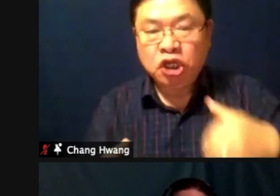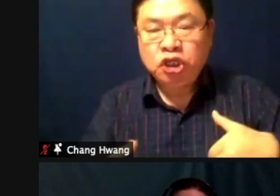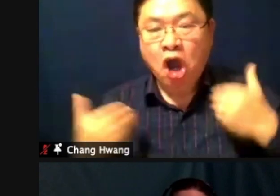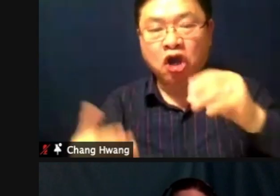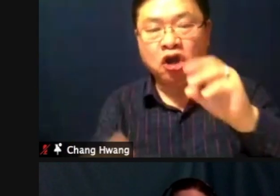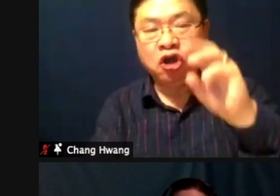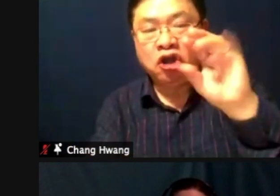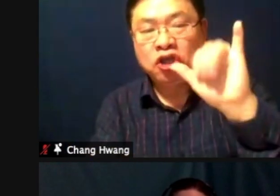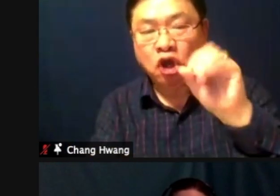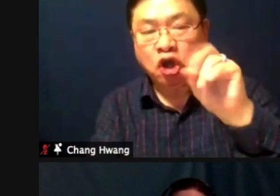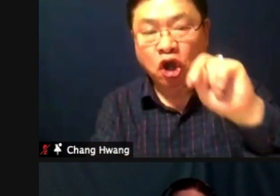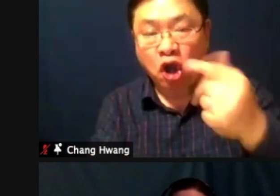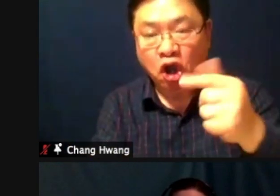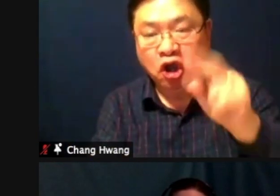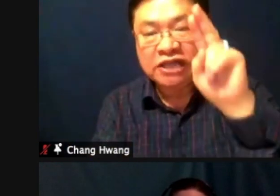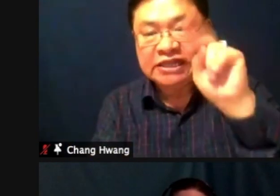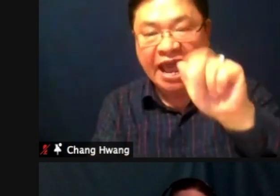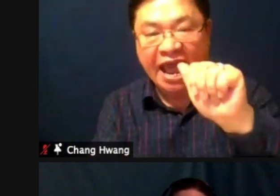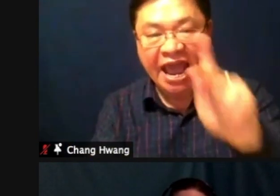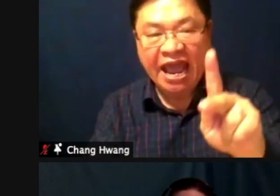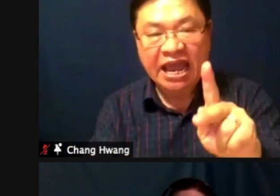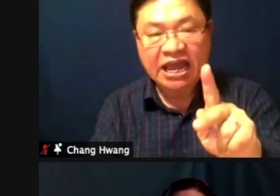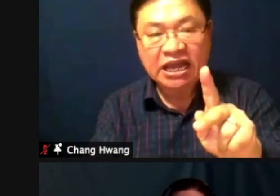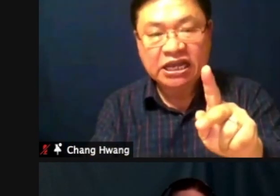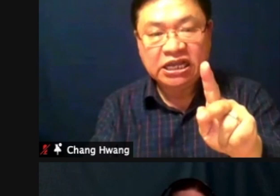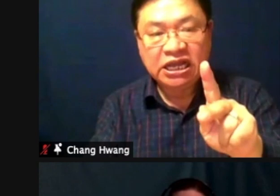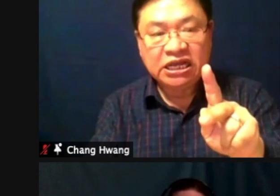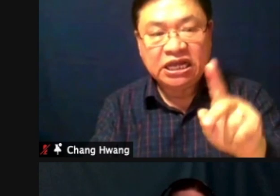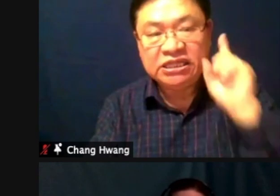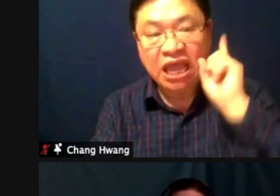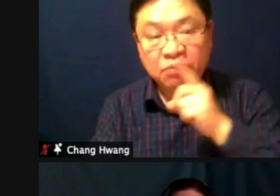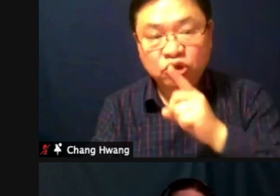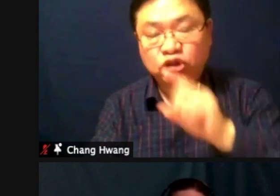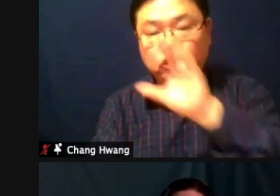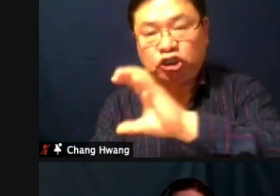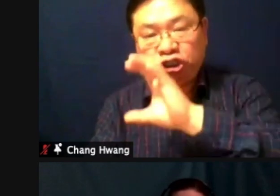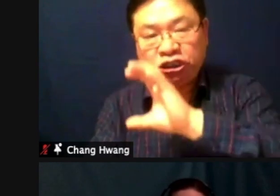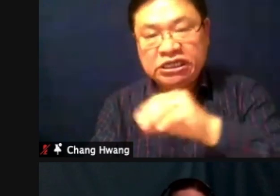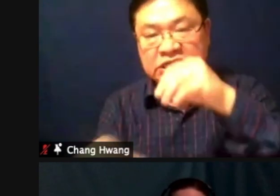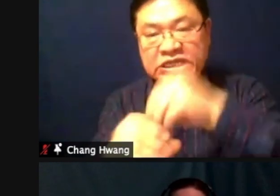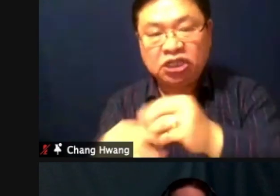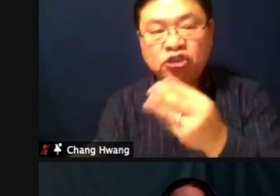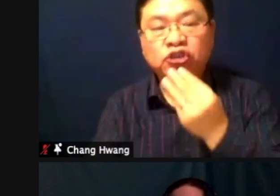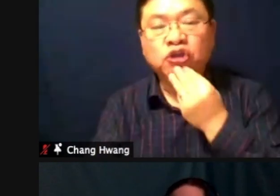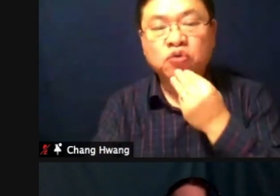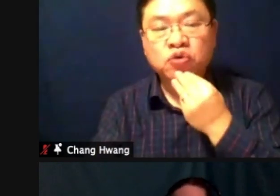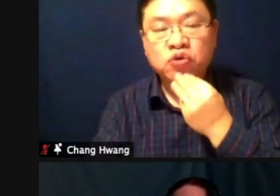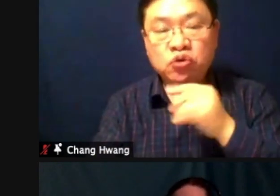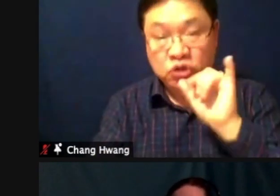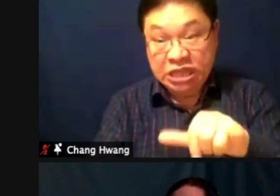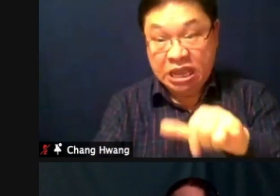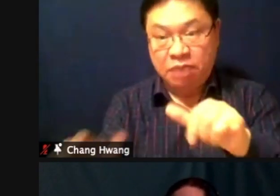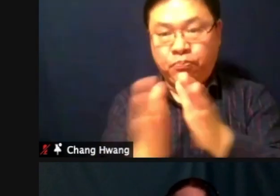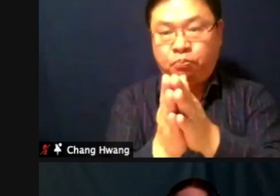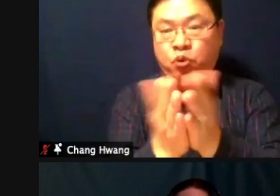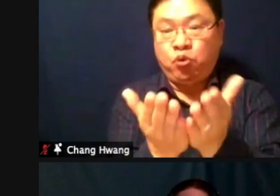Now, that is an incredibly large booklet called Young, and it's published by the church Young Nak Deaf